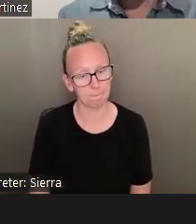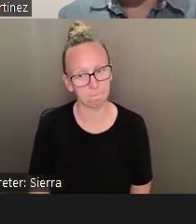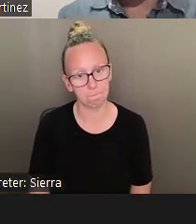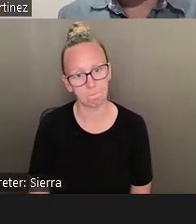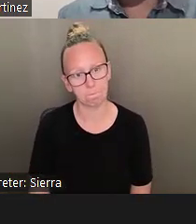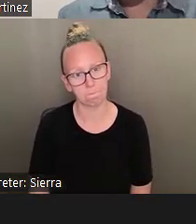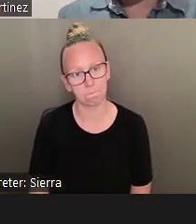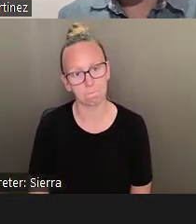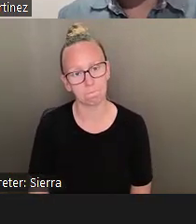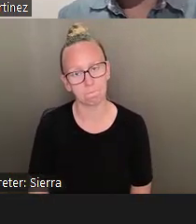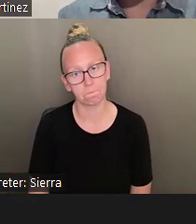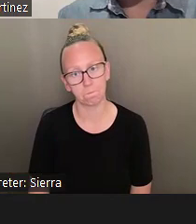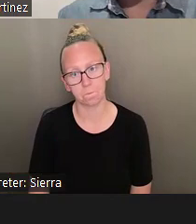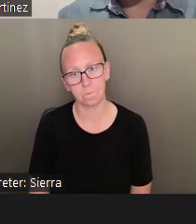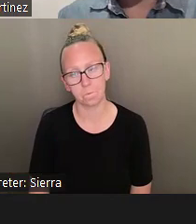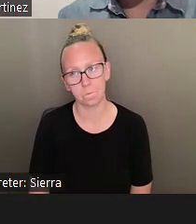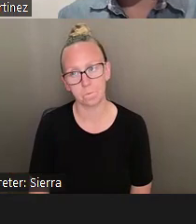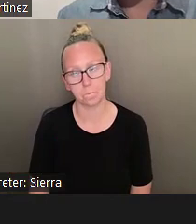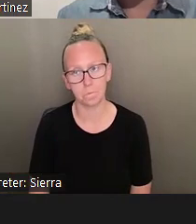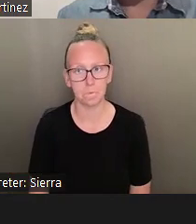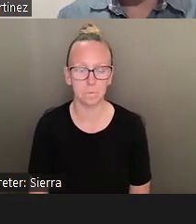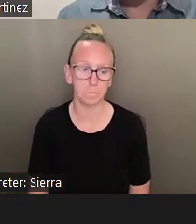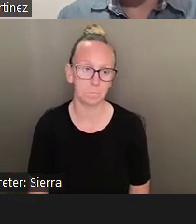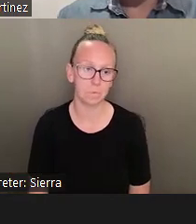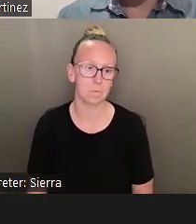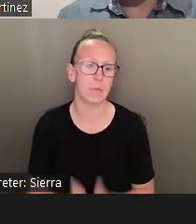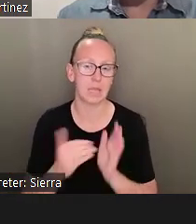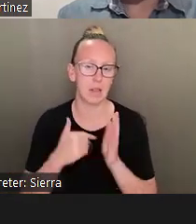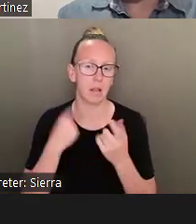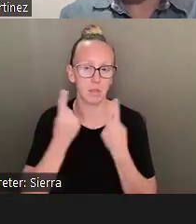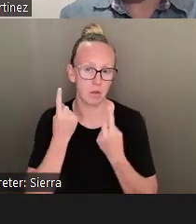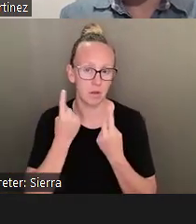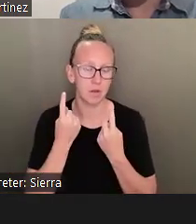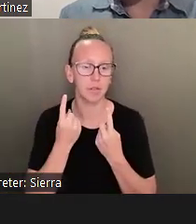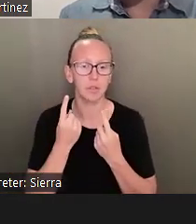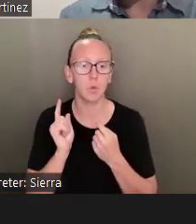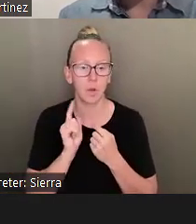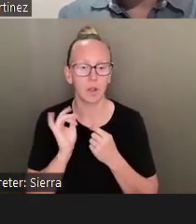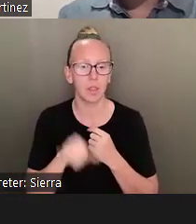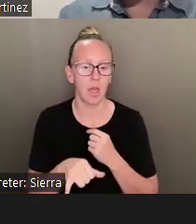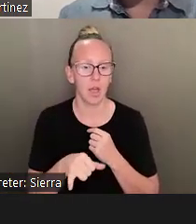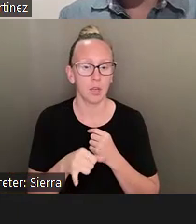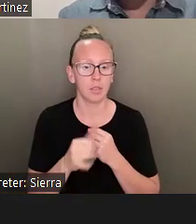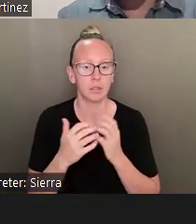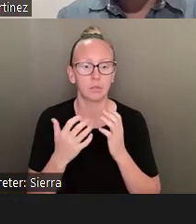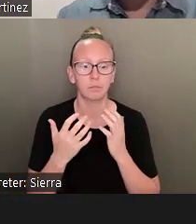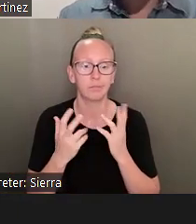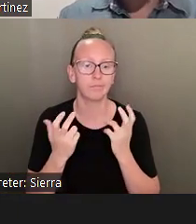thought again about where that desire made itself known. And it